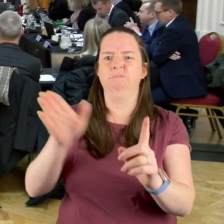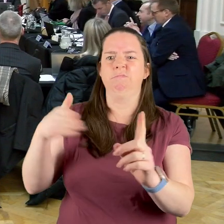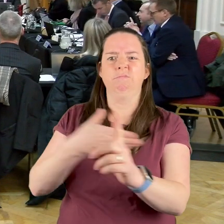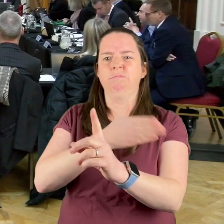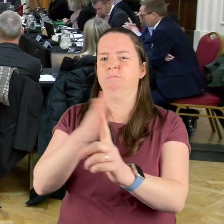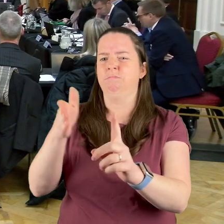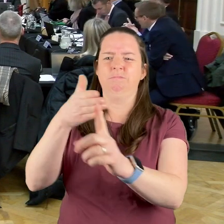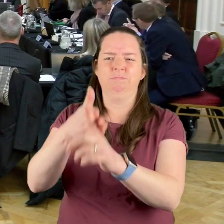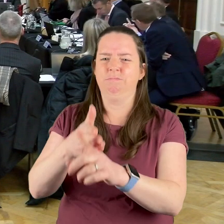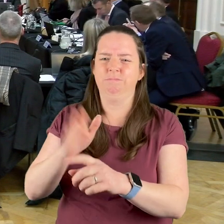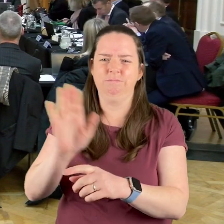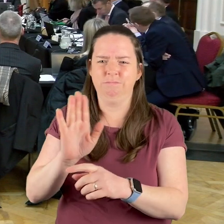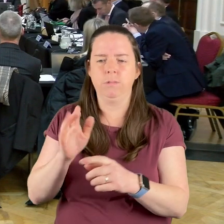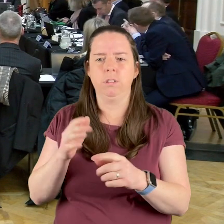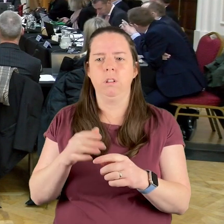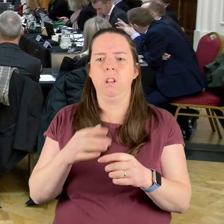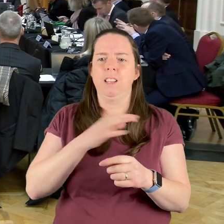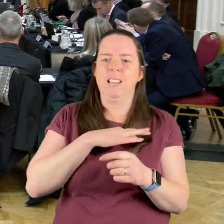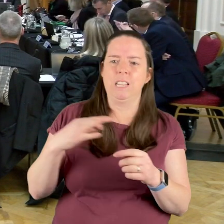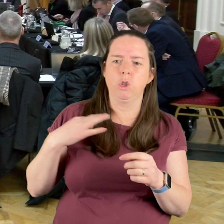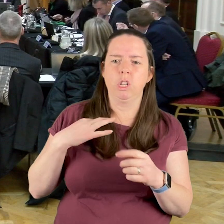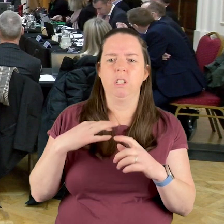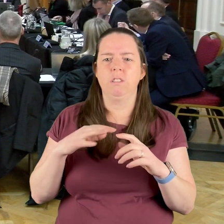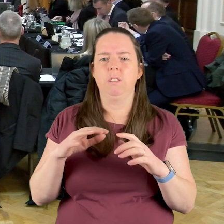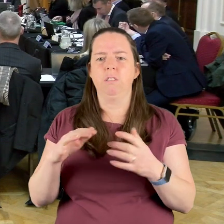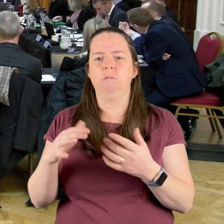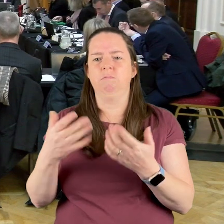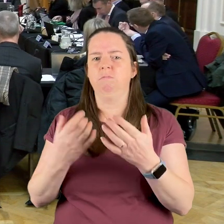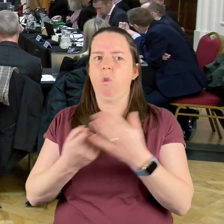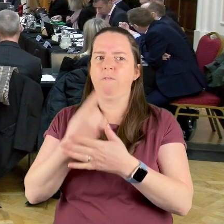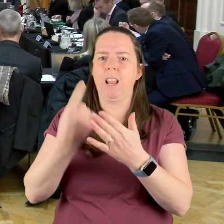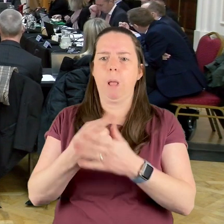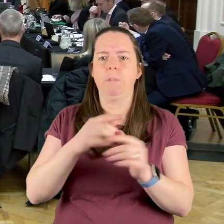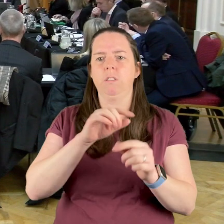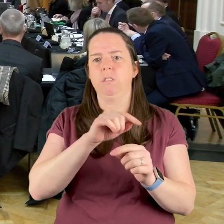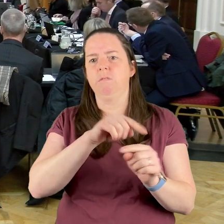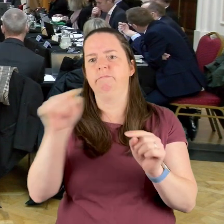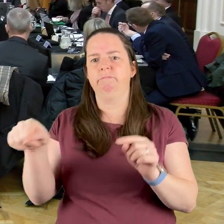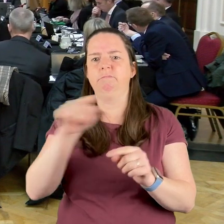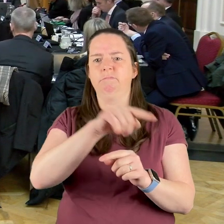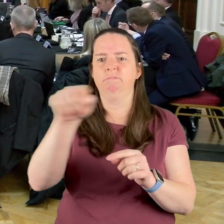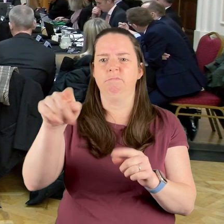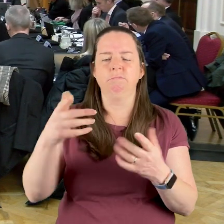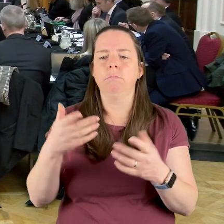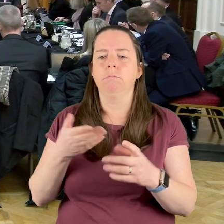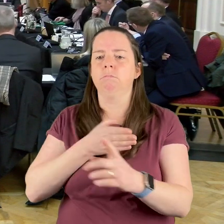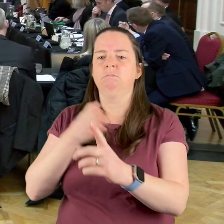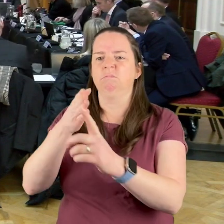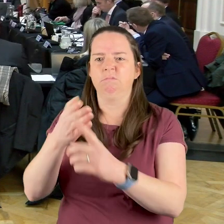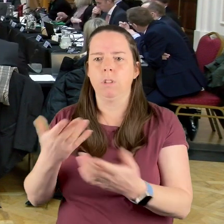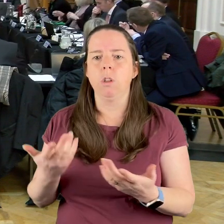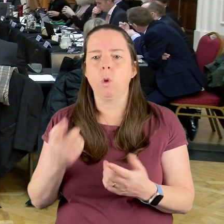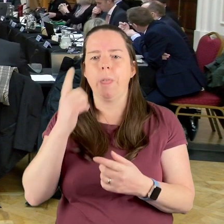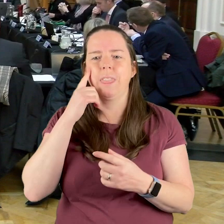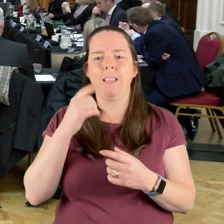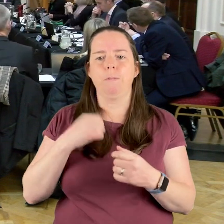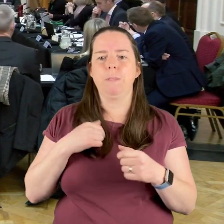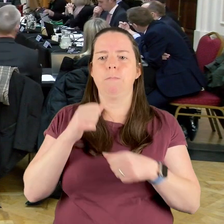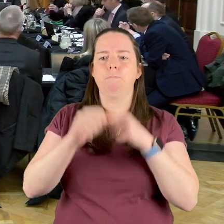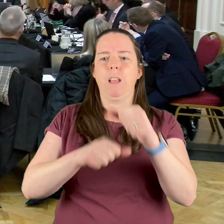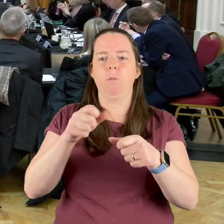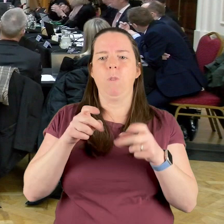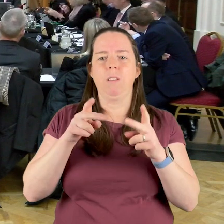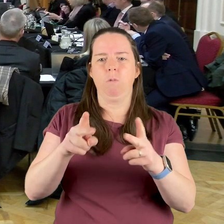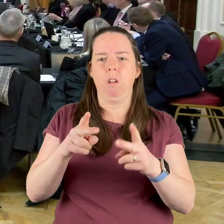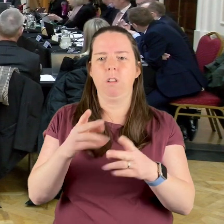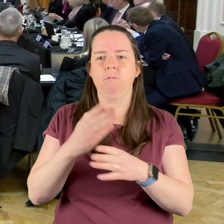as quick as we can rather than long routes to get to the right place and then bouncing them between clinicians, which often happens. So I think for me,